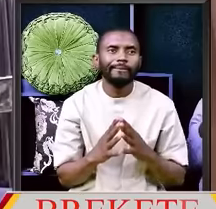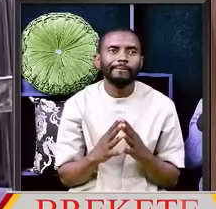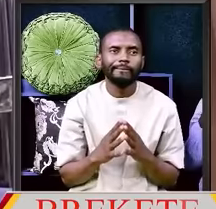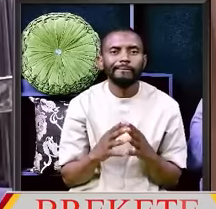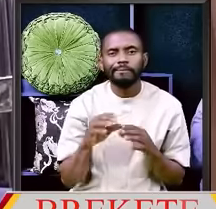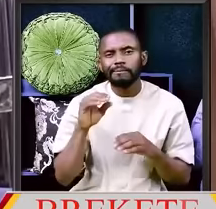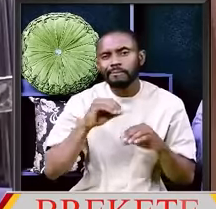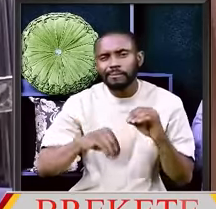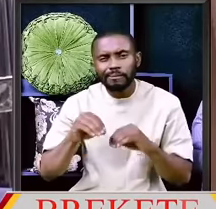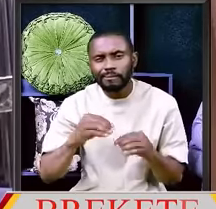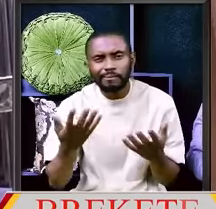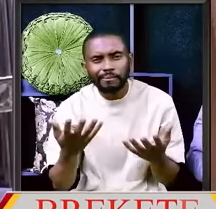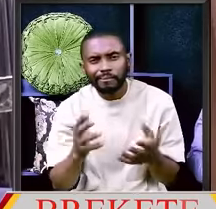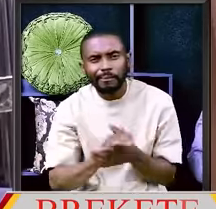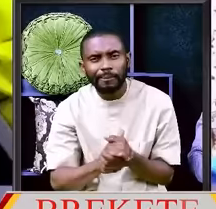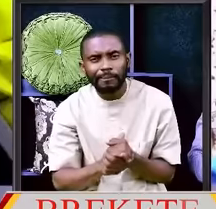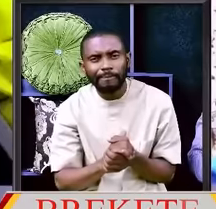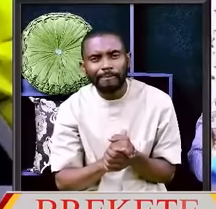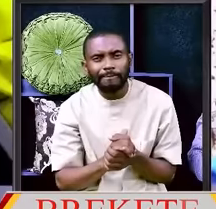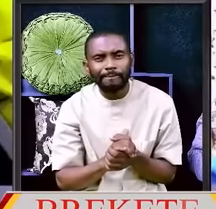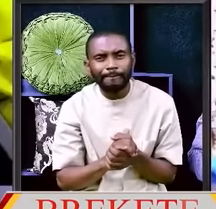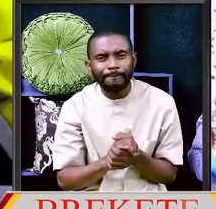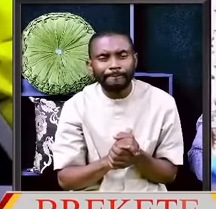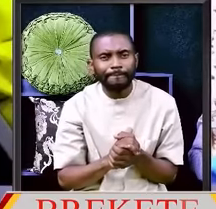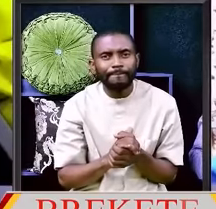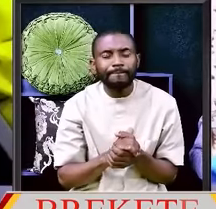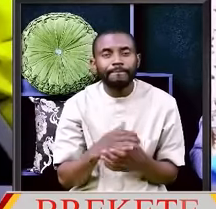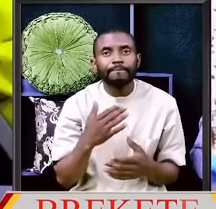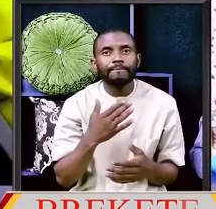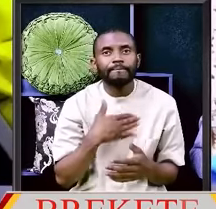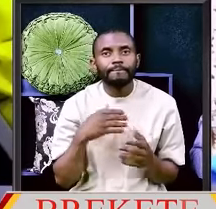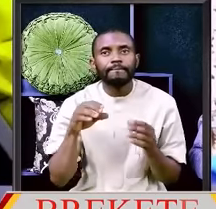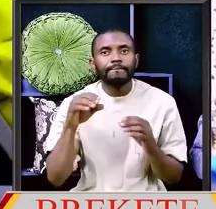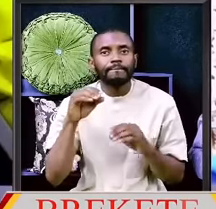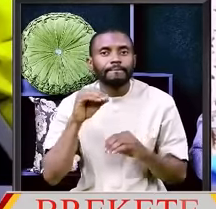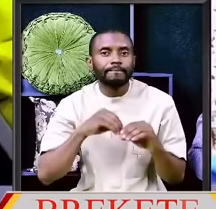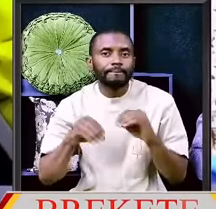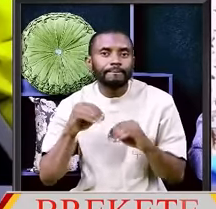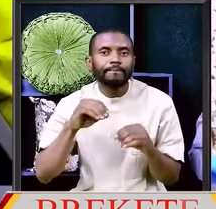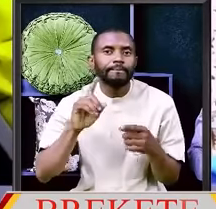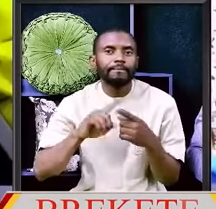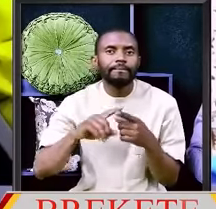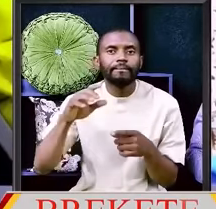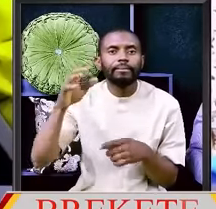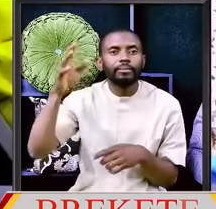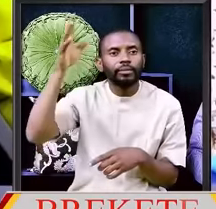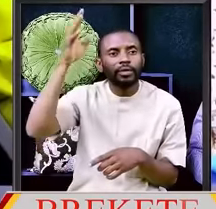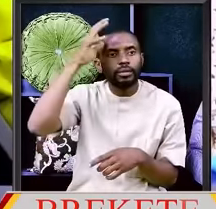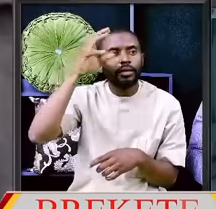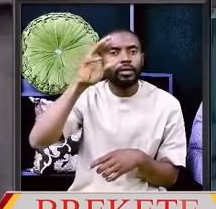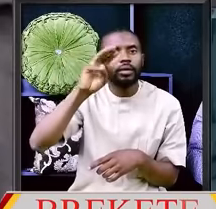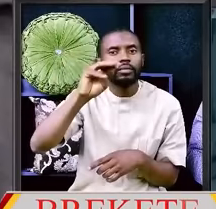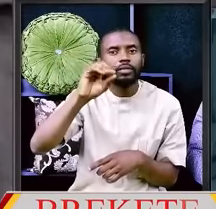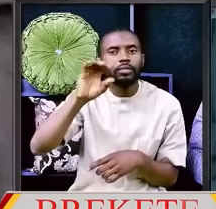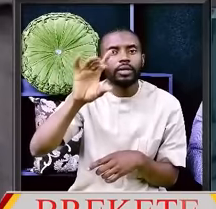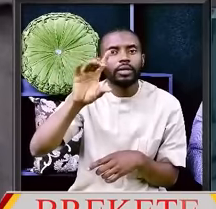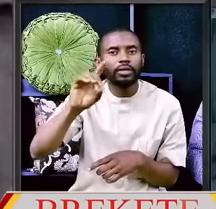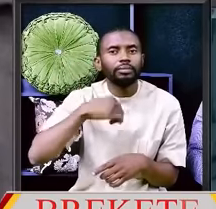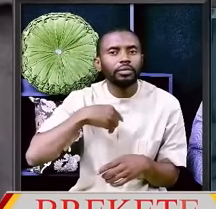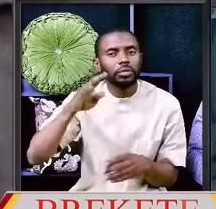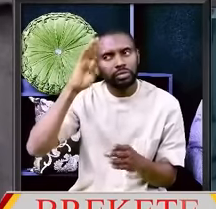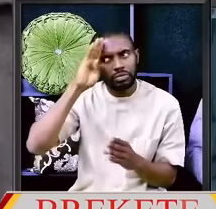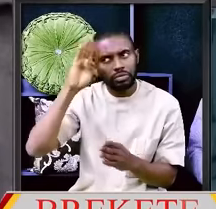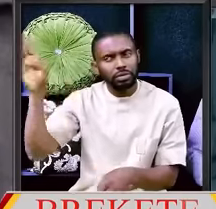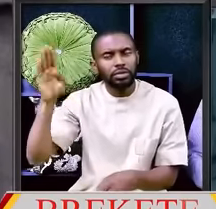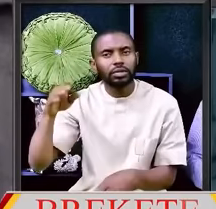Yeah. Waiting be your contributor. Hello, sir. Yeah, my contribution is to Baba Mohbad. I just want to great him because he's a very good father.